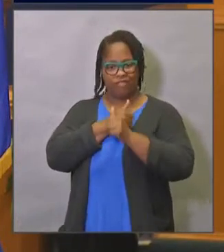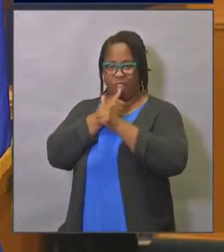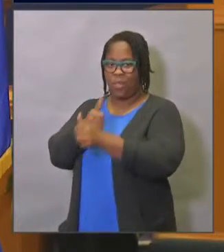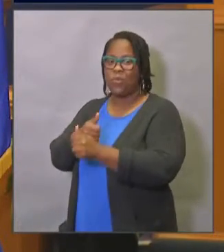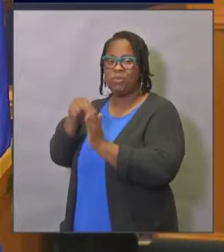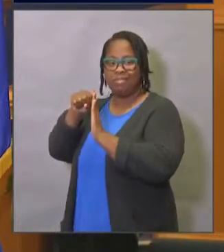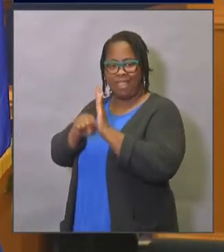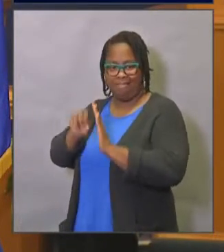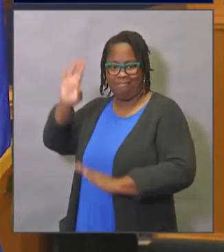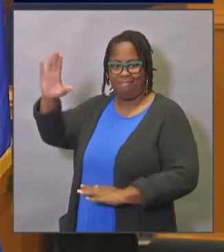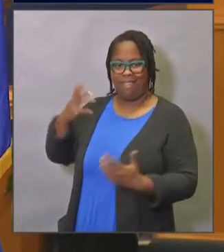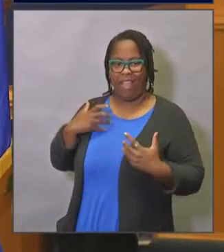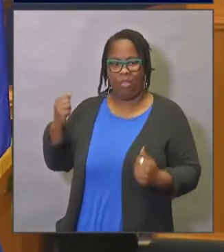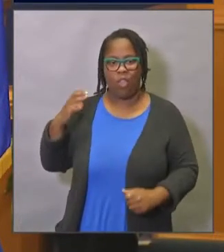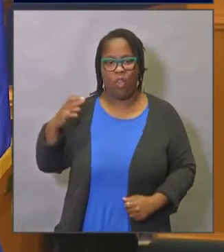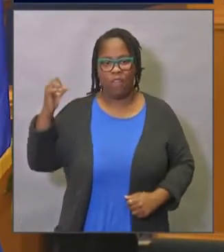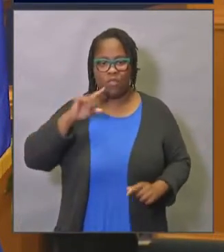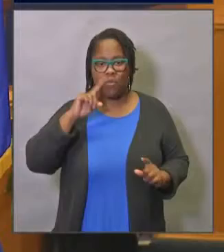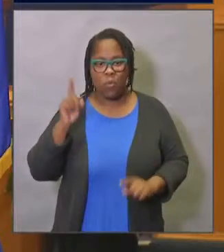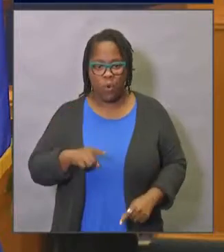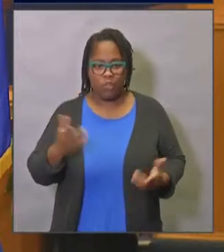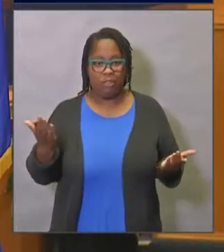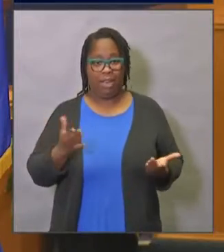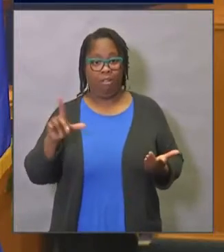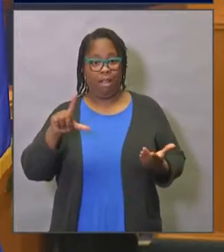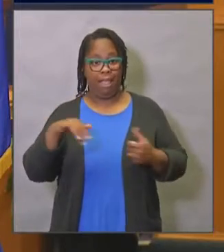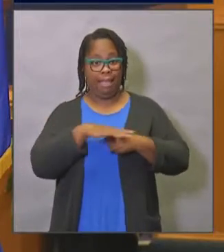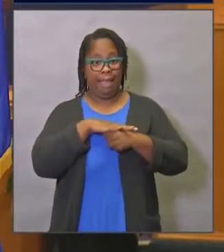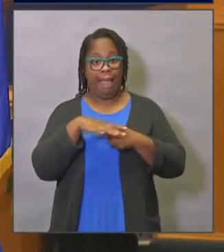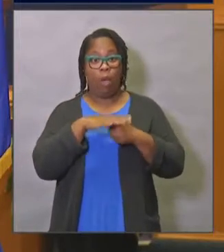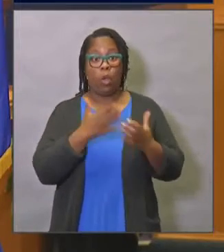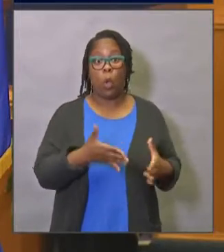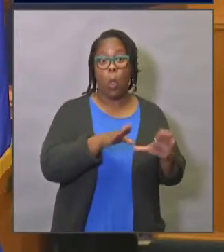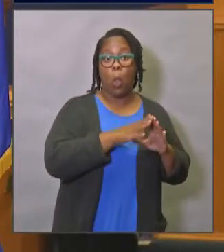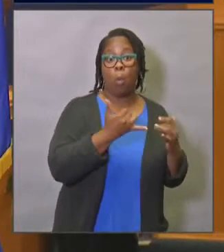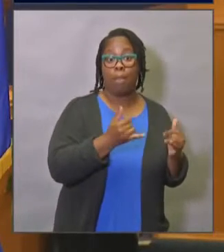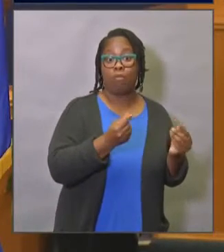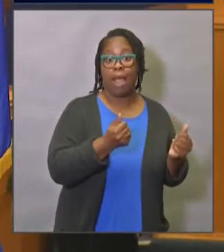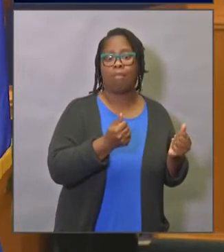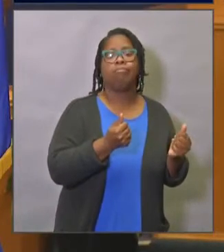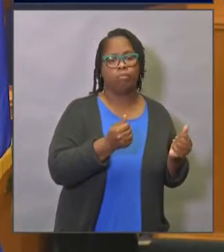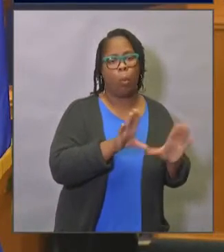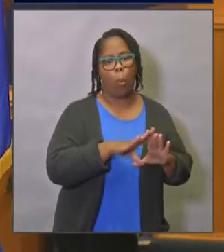and we too here in LA County will be opening up our playgrounds. I would